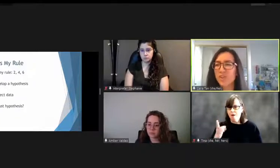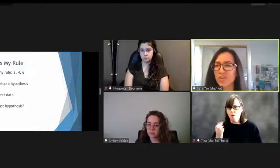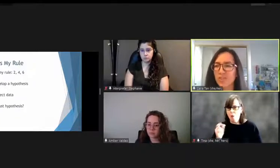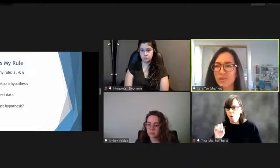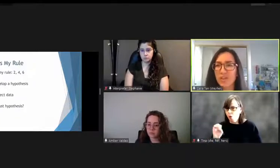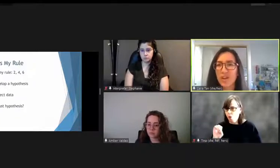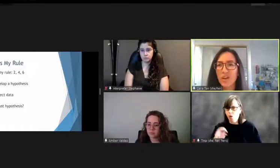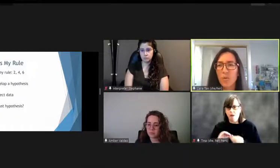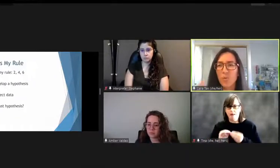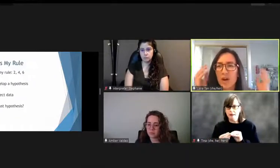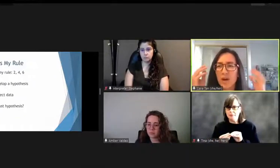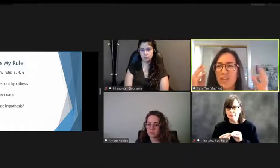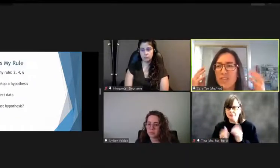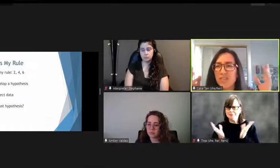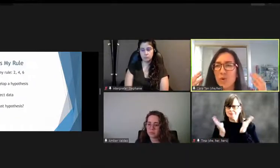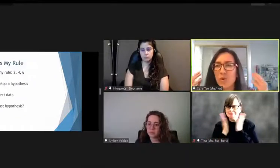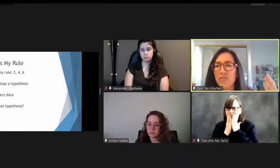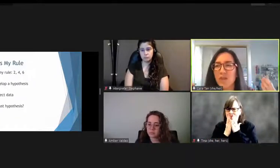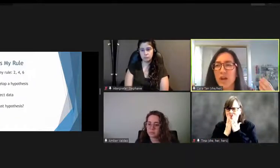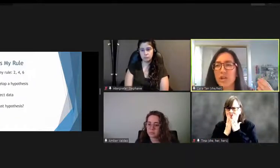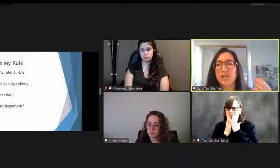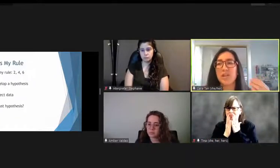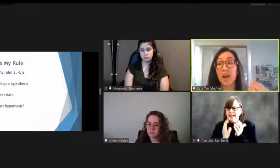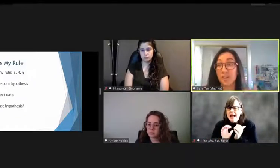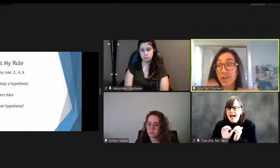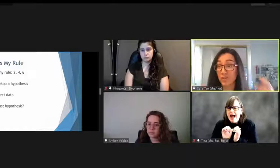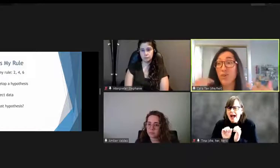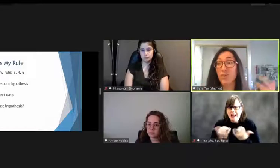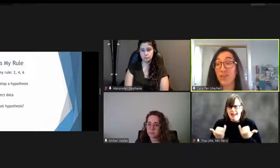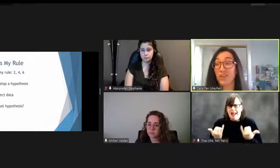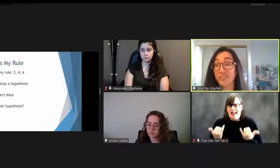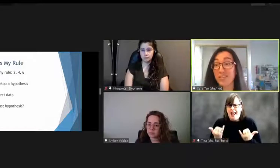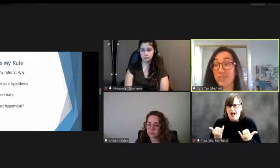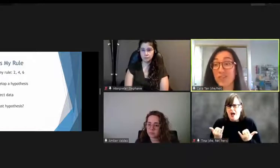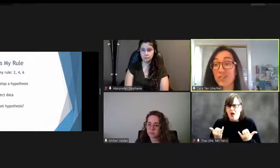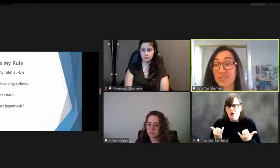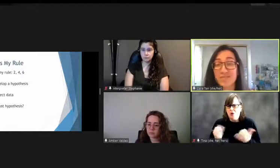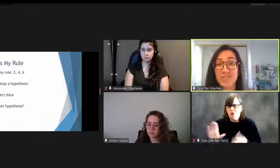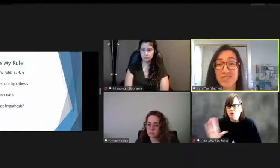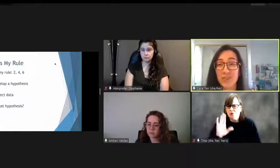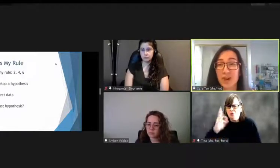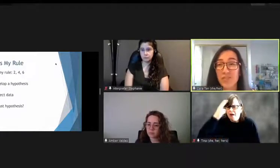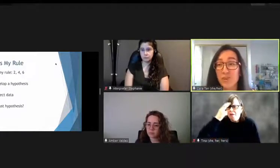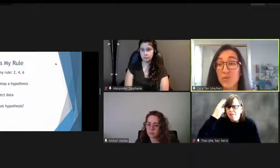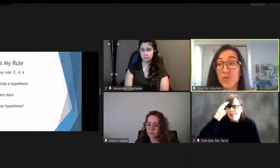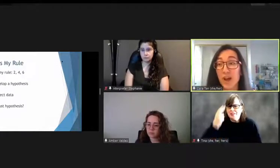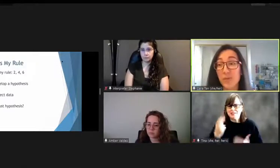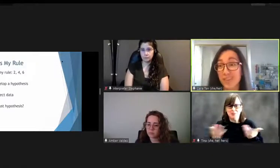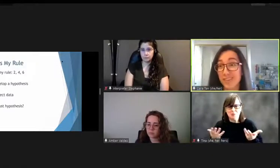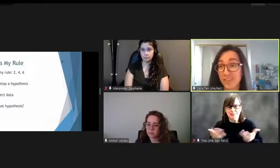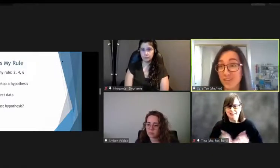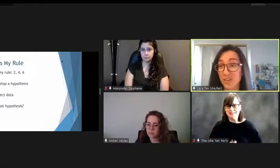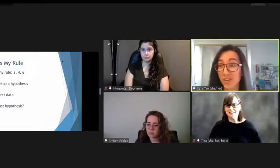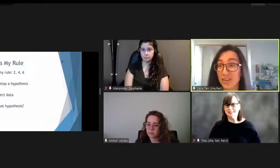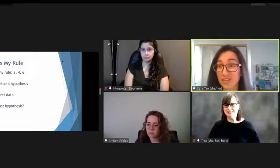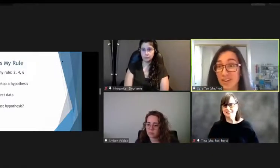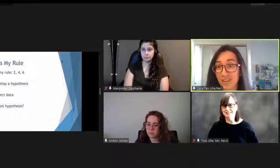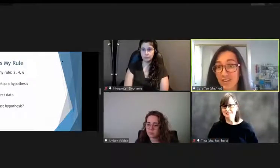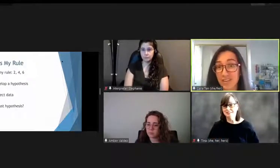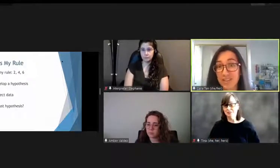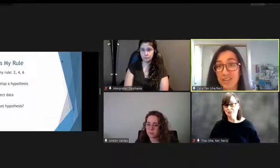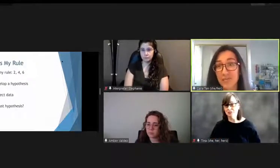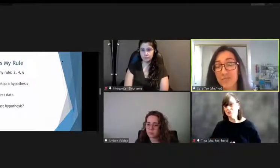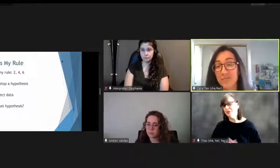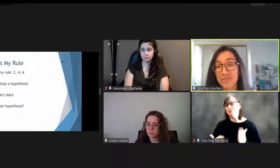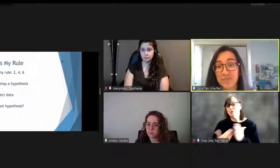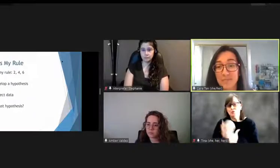not equal intervals. What hypothesis do you have in your mind now that I've told you all of this information? Do you have a new hypothesis that you'd like to test?